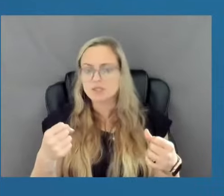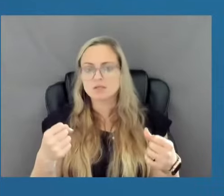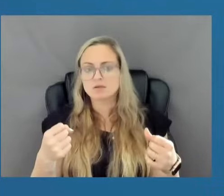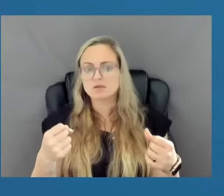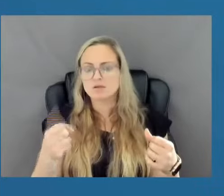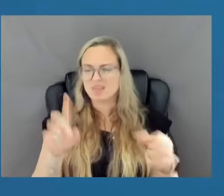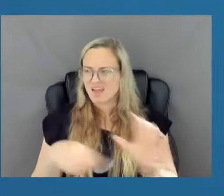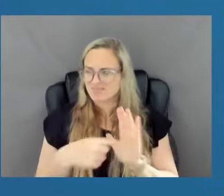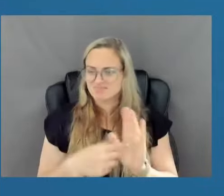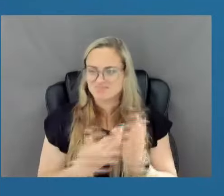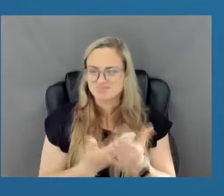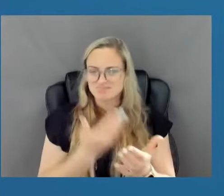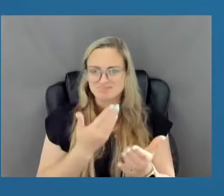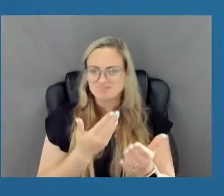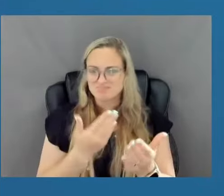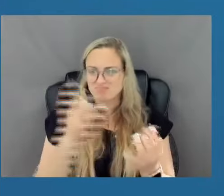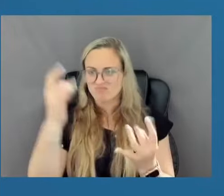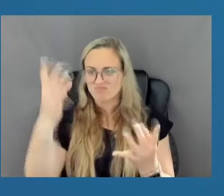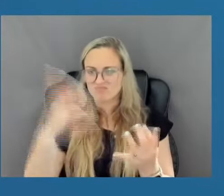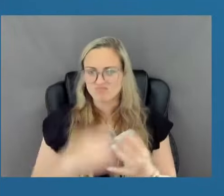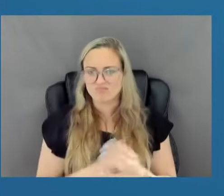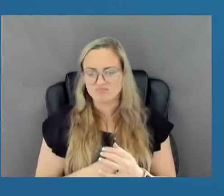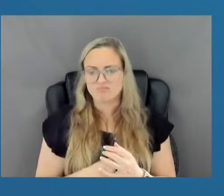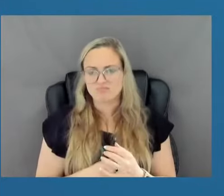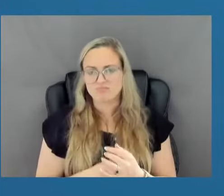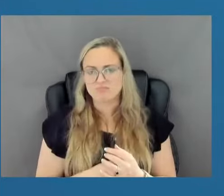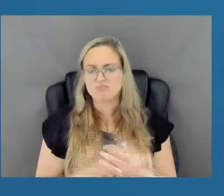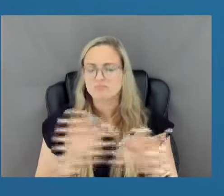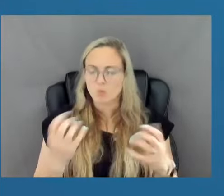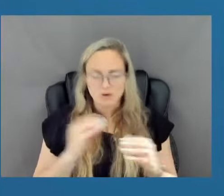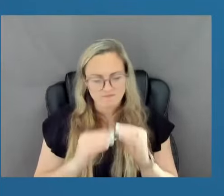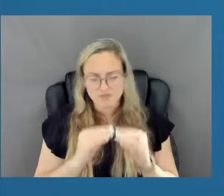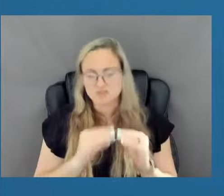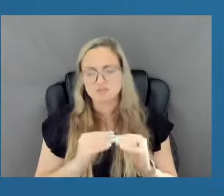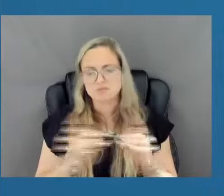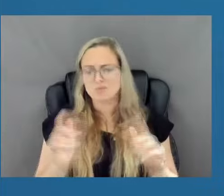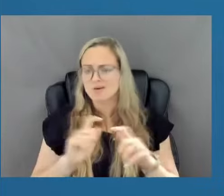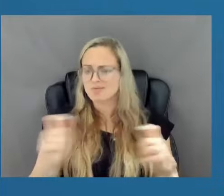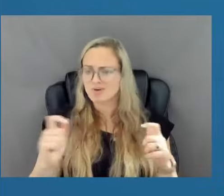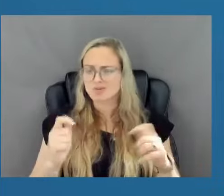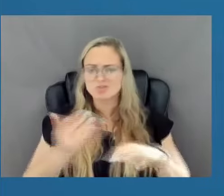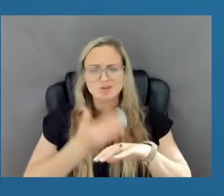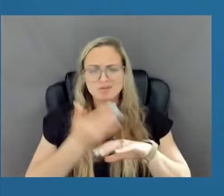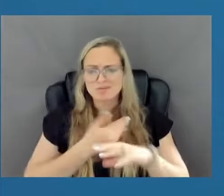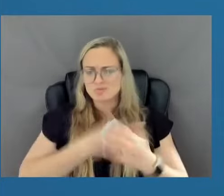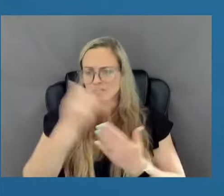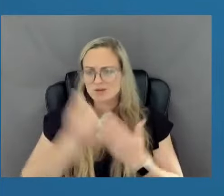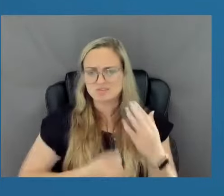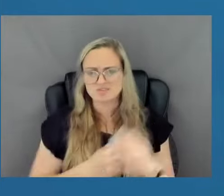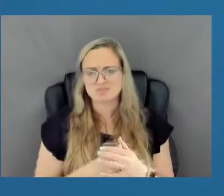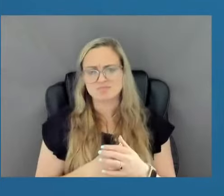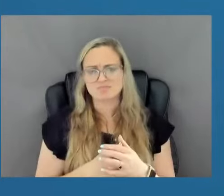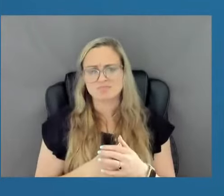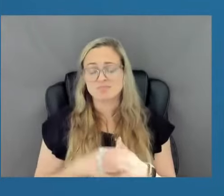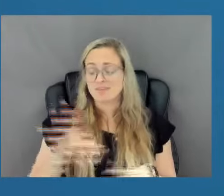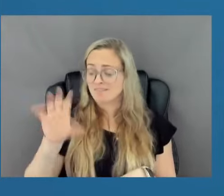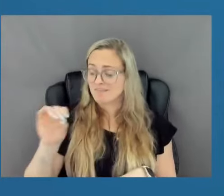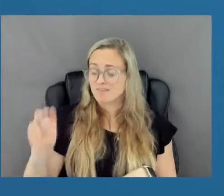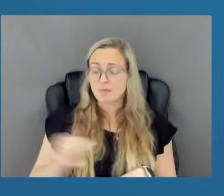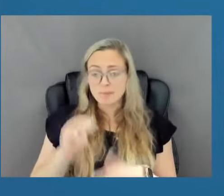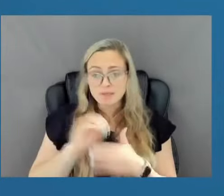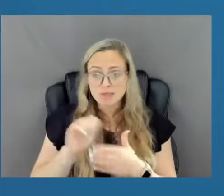of despair. And I want that fixed, and I want larger rehabilitation projects. And with the $50 million we committed